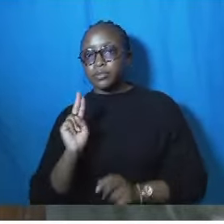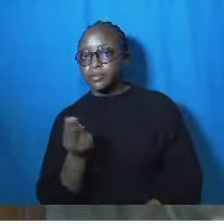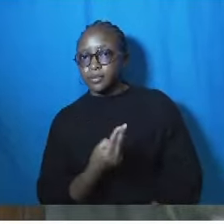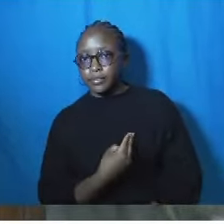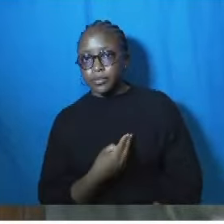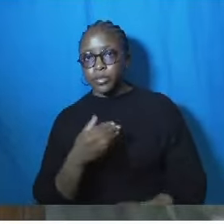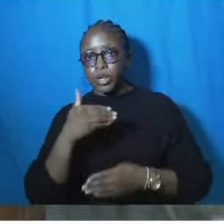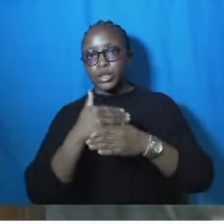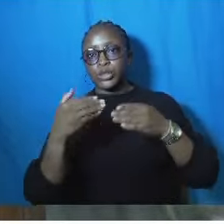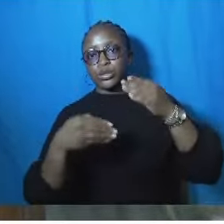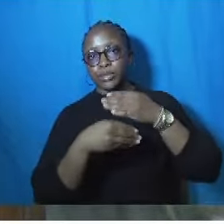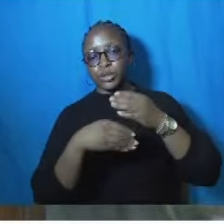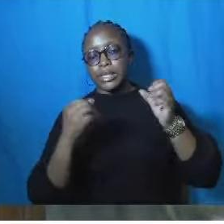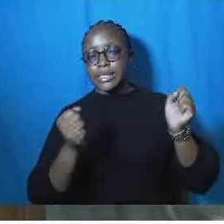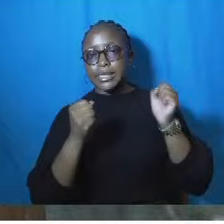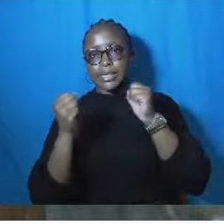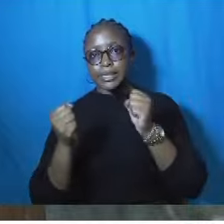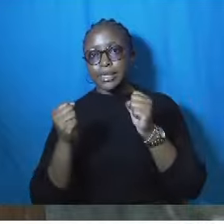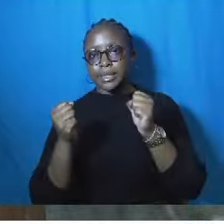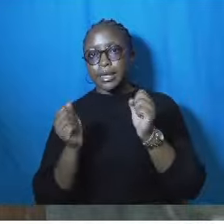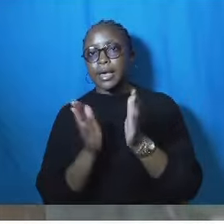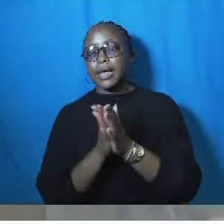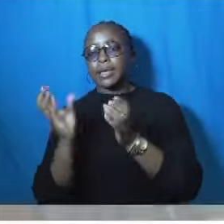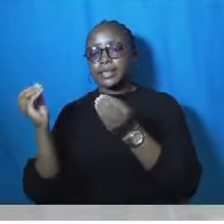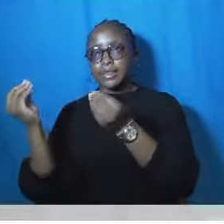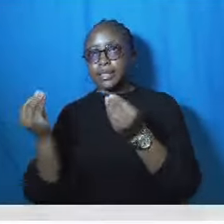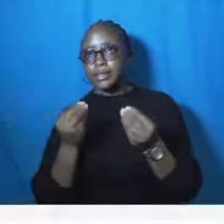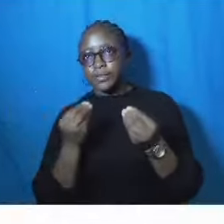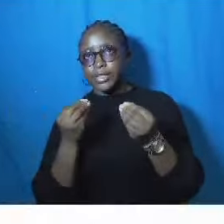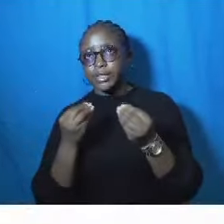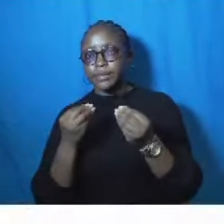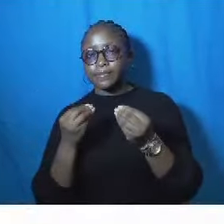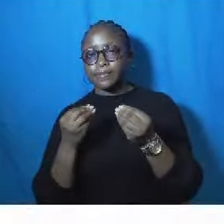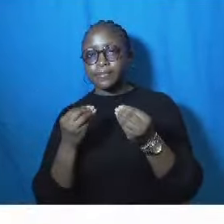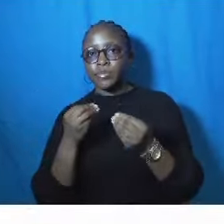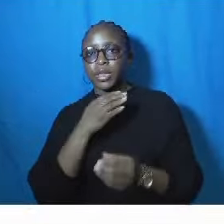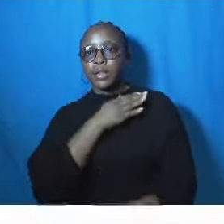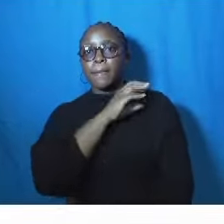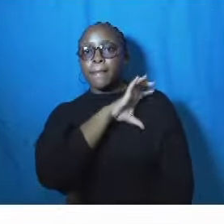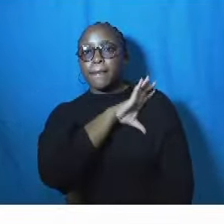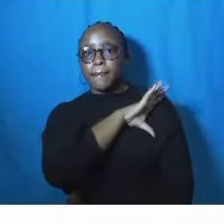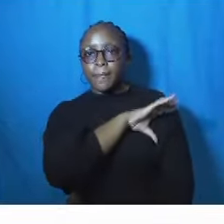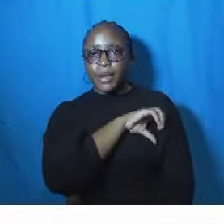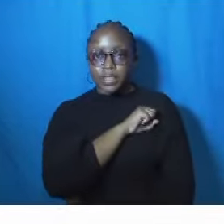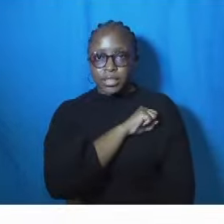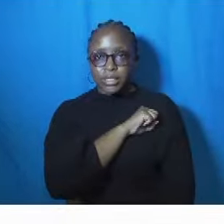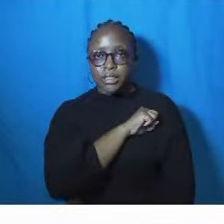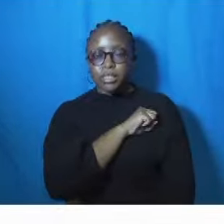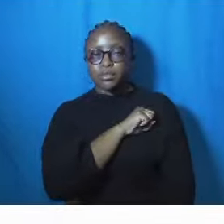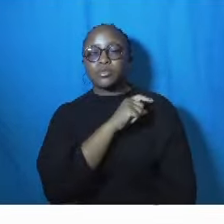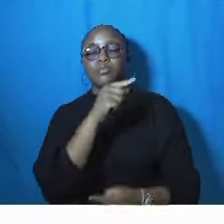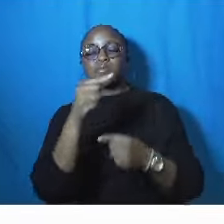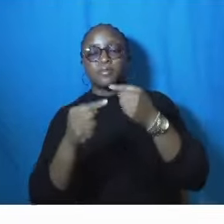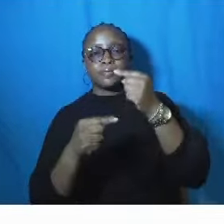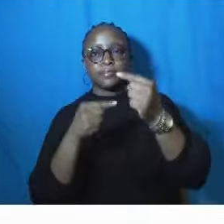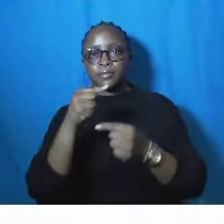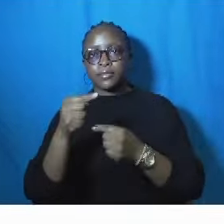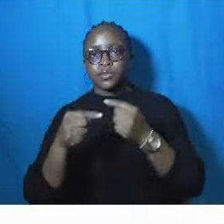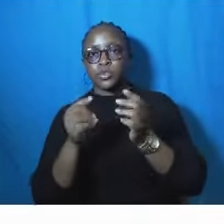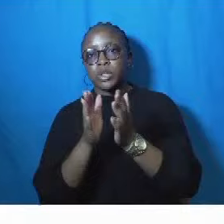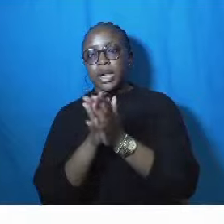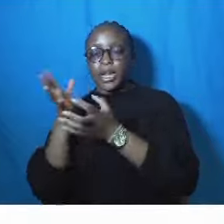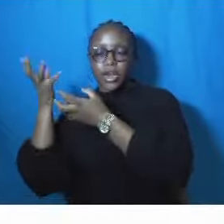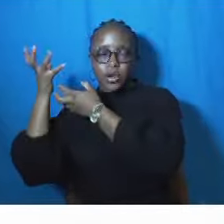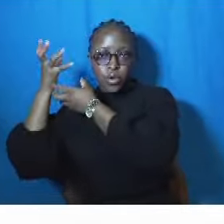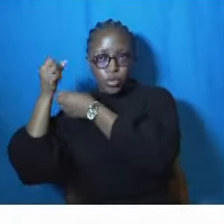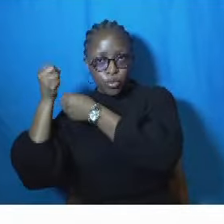our strength and give us endurance to persevere and hope within the circumstances